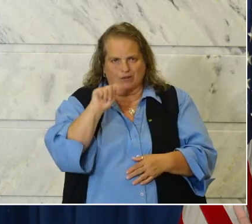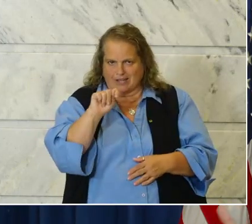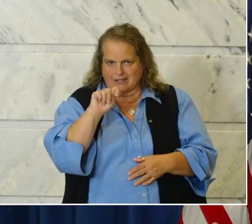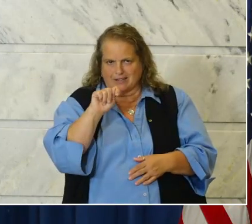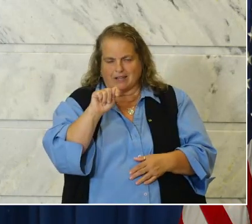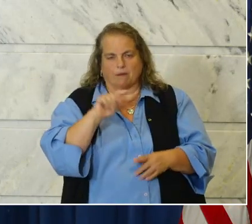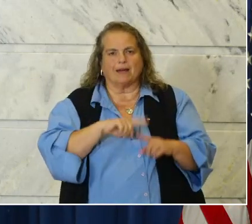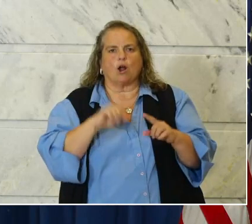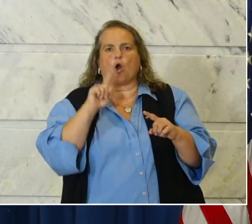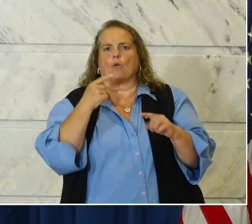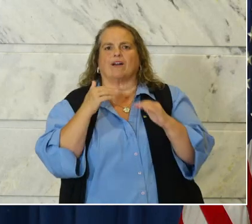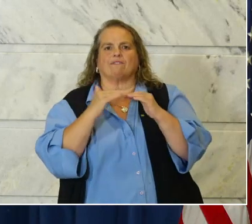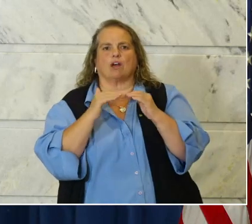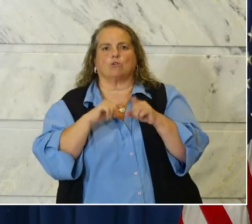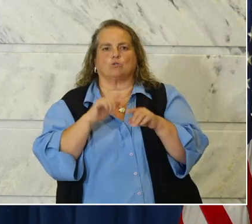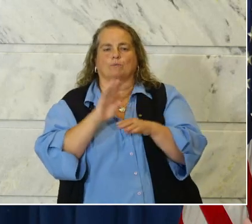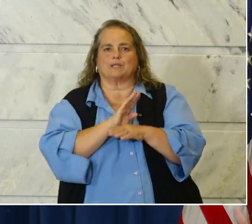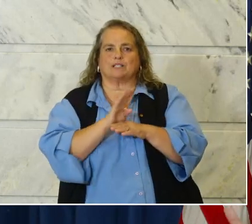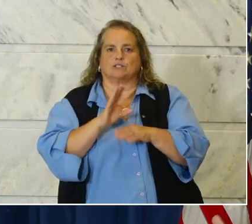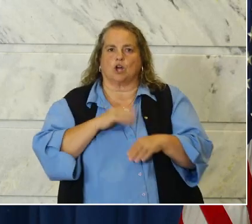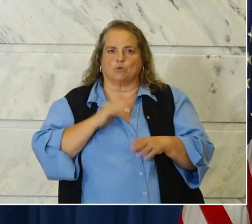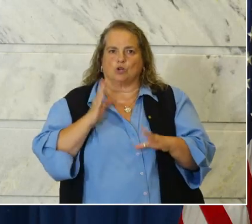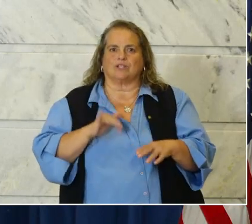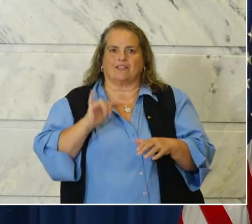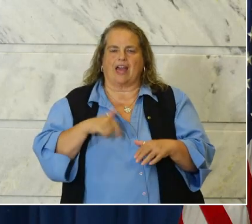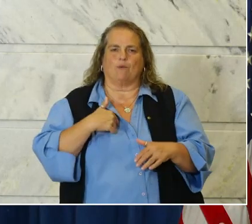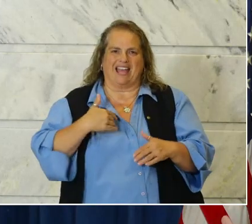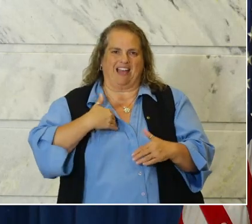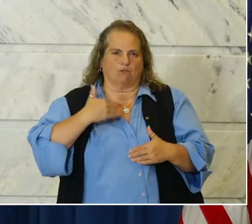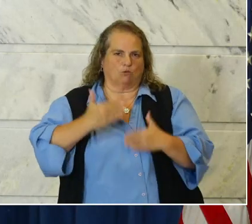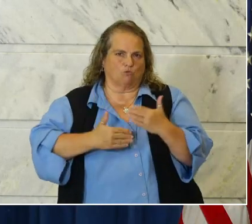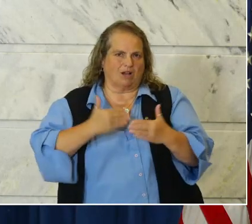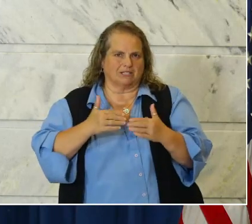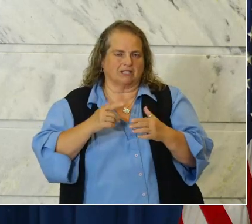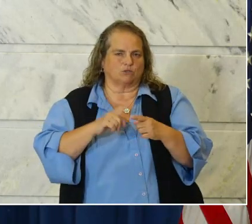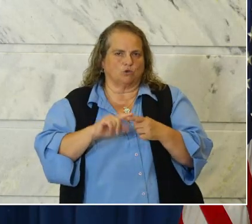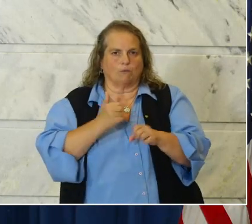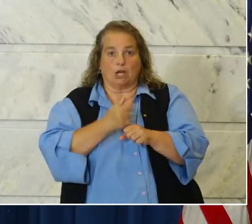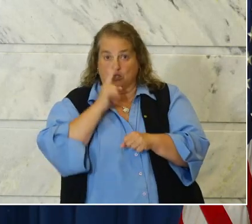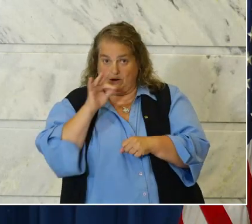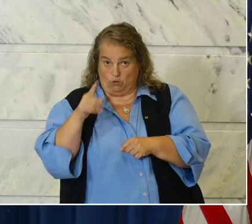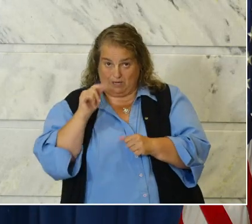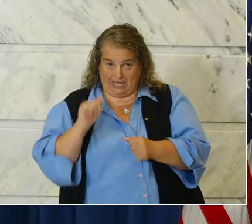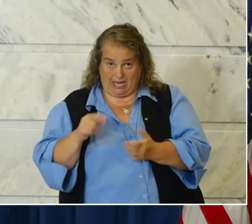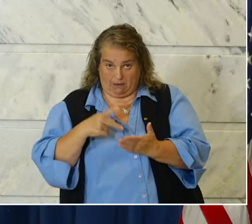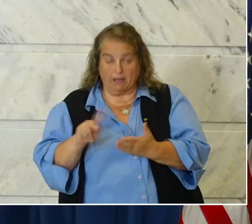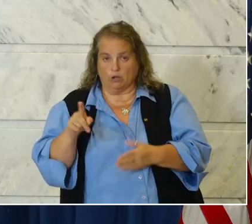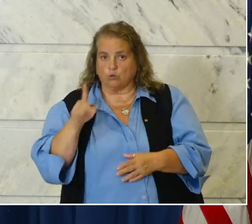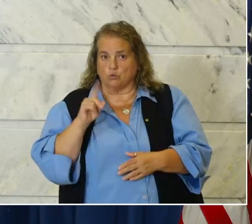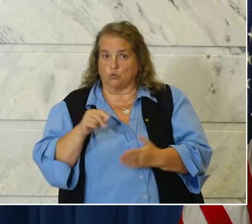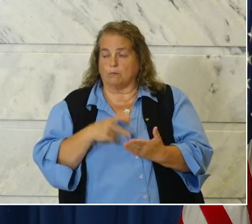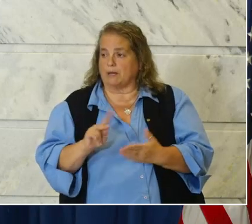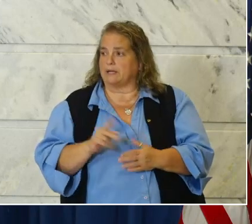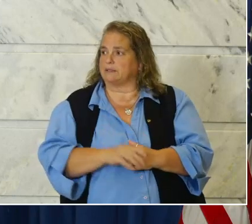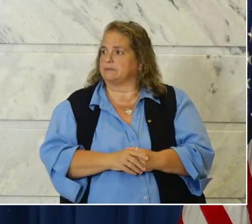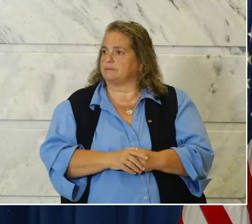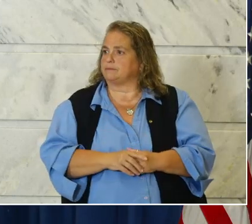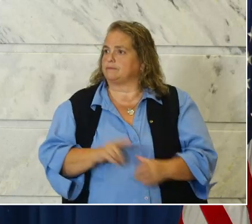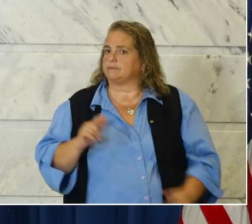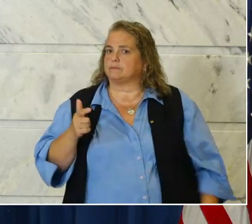it's only fair to those business owners that we have a process in place to where those that can do. Joe?